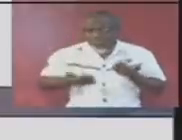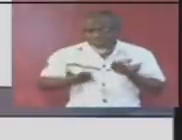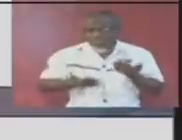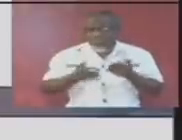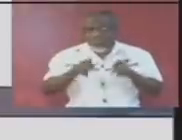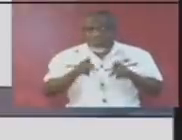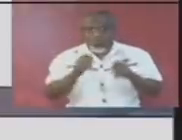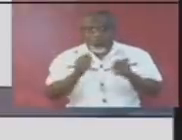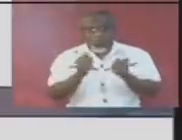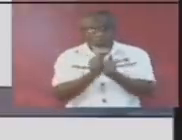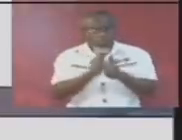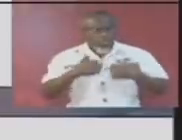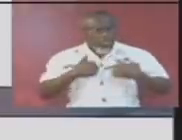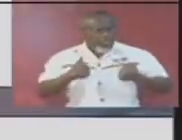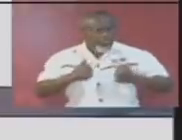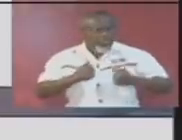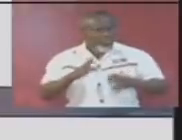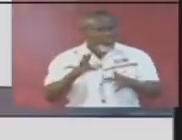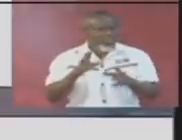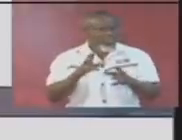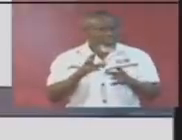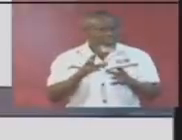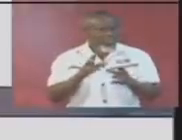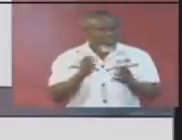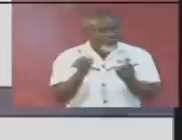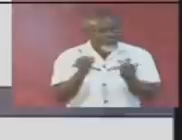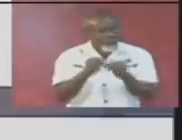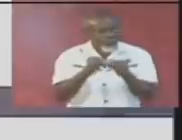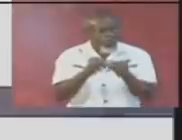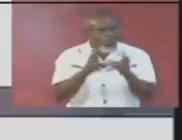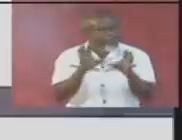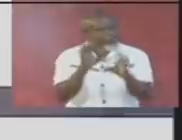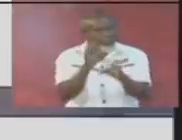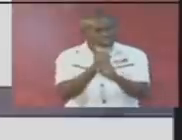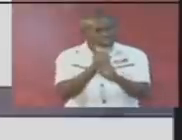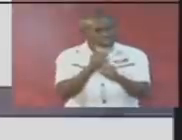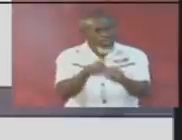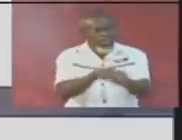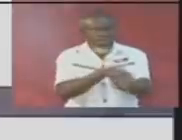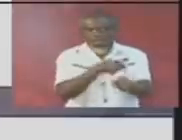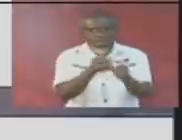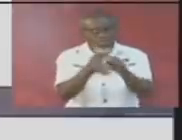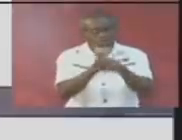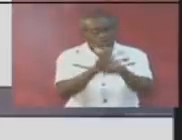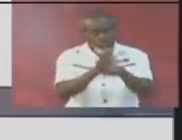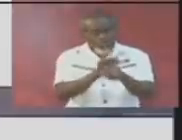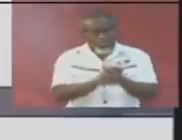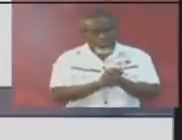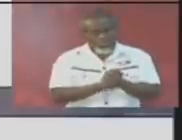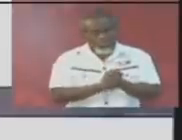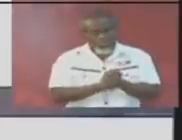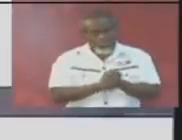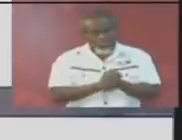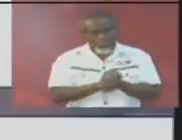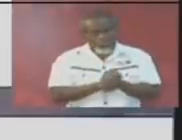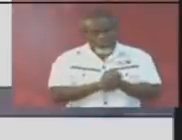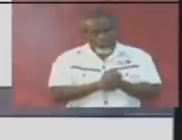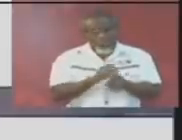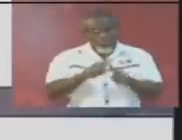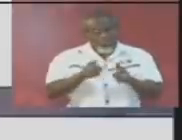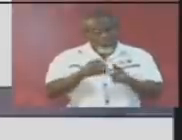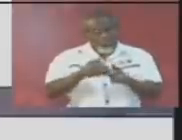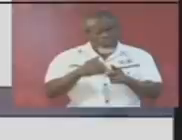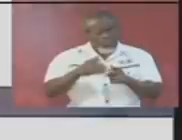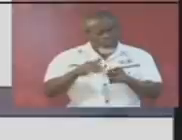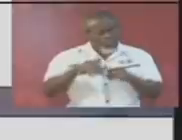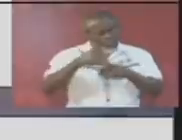COVID. Just remember, the data provided was from one study, and as we go along through the pandemic, more and more concrete data